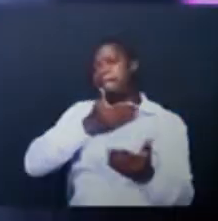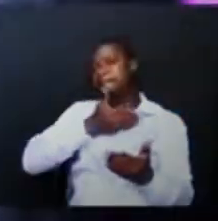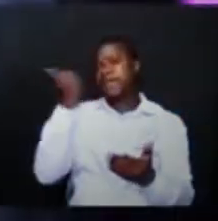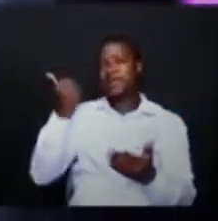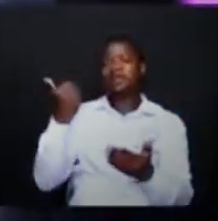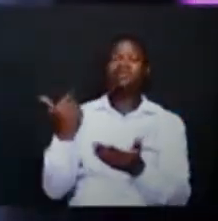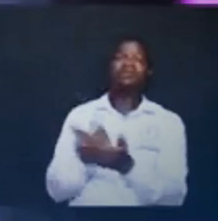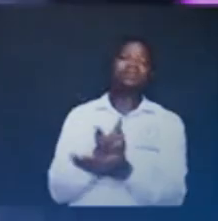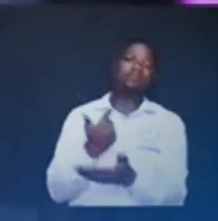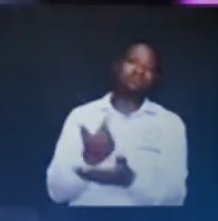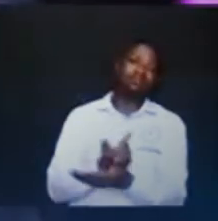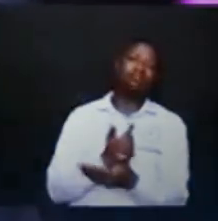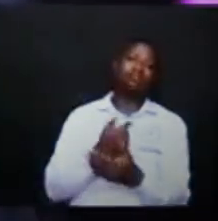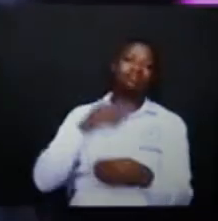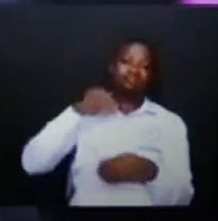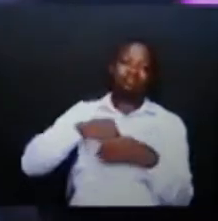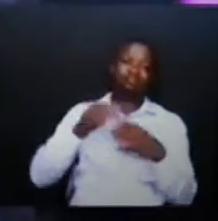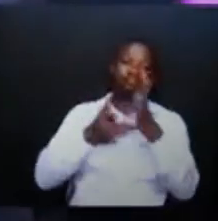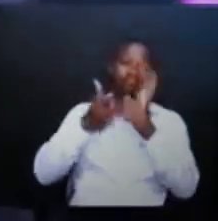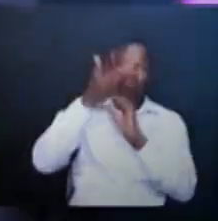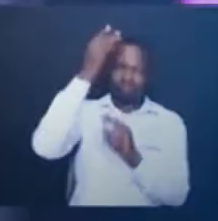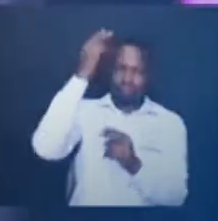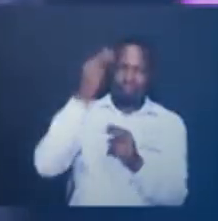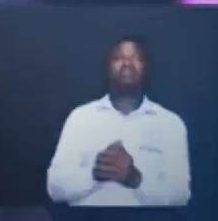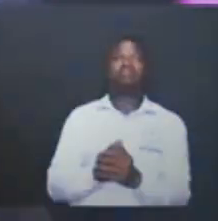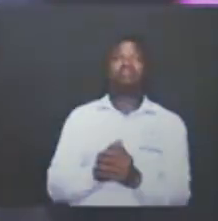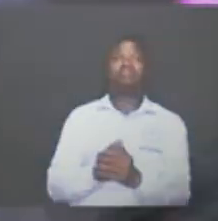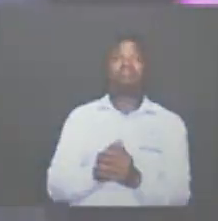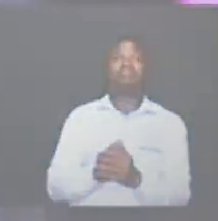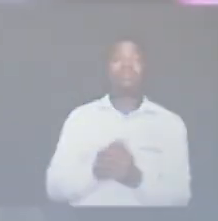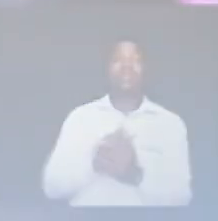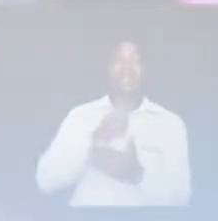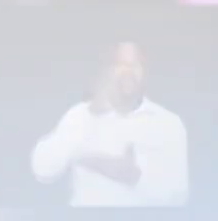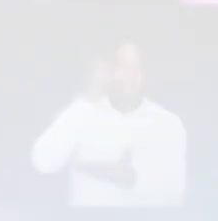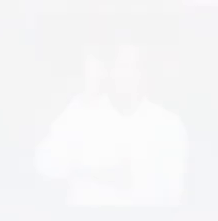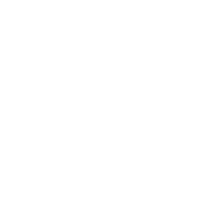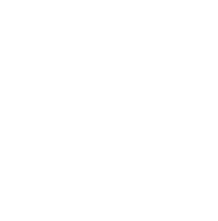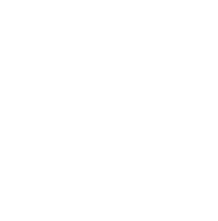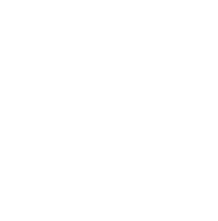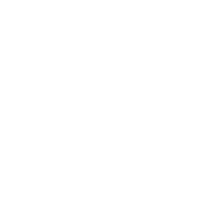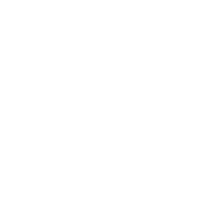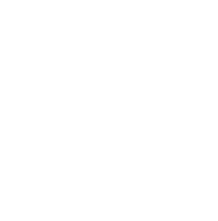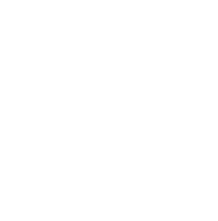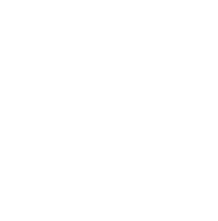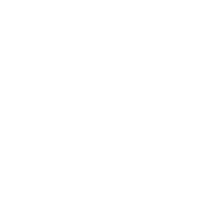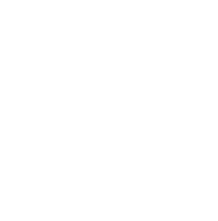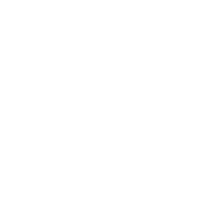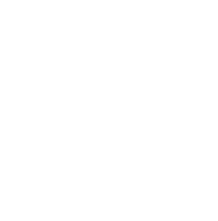better Ghana. In Jesus' name. Amen. Amen.